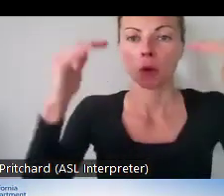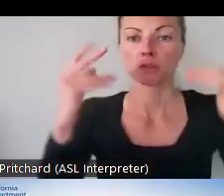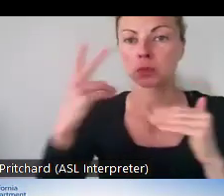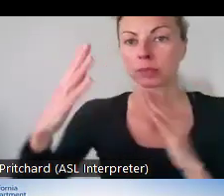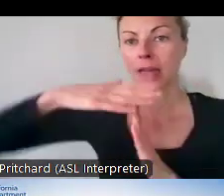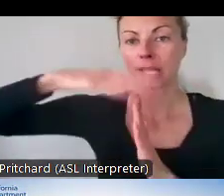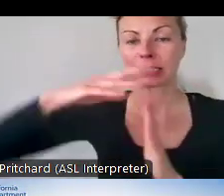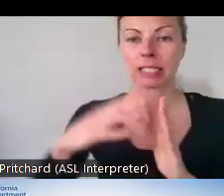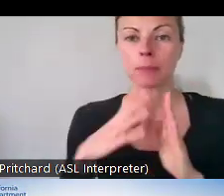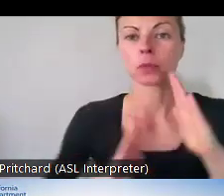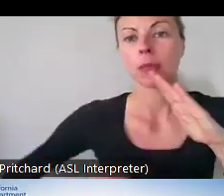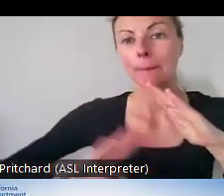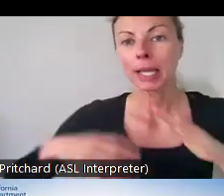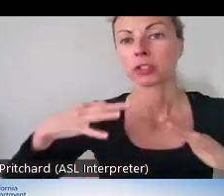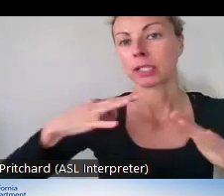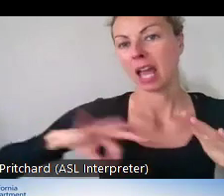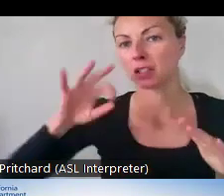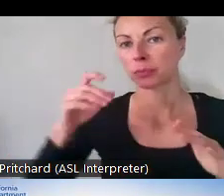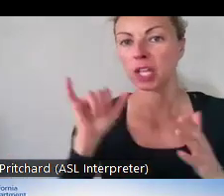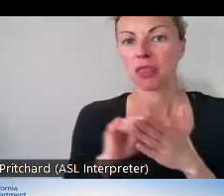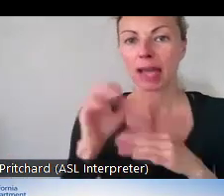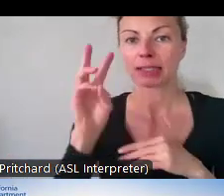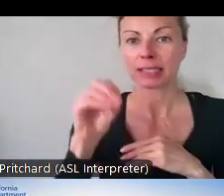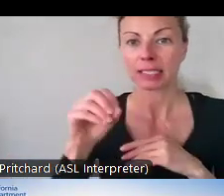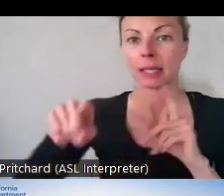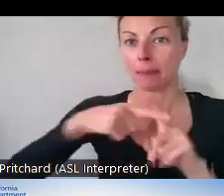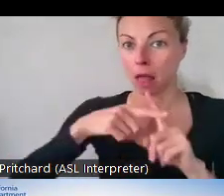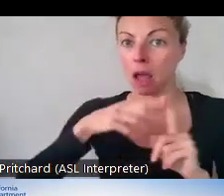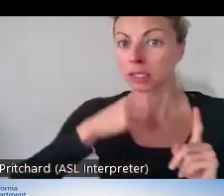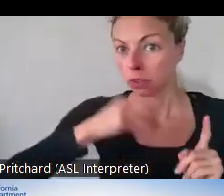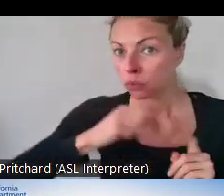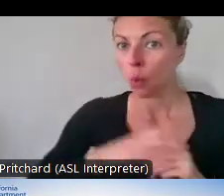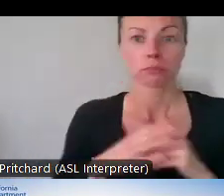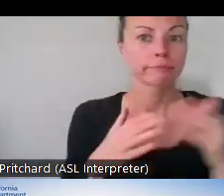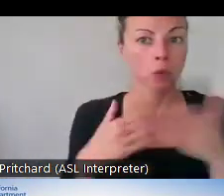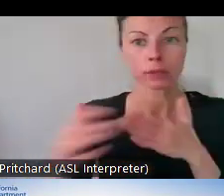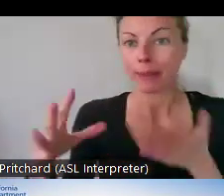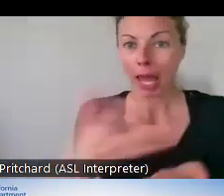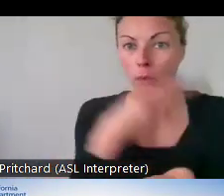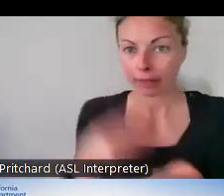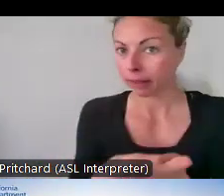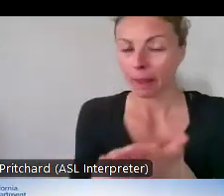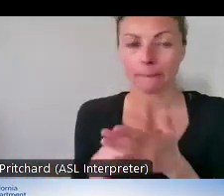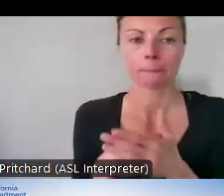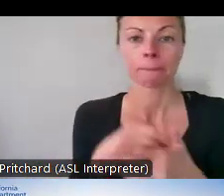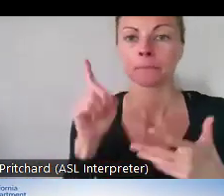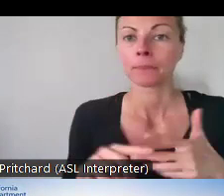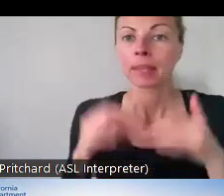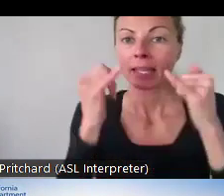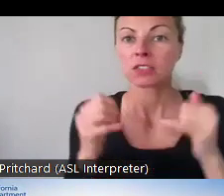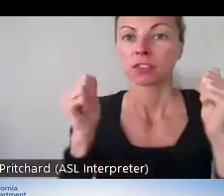basic eligibility for these three, which is 60 years and over, regardless of income. Individuals with